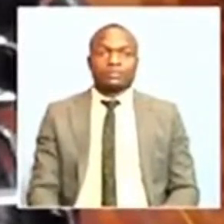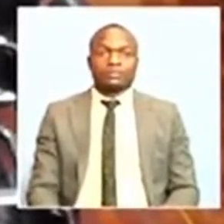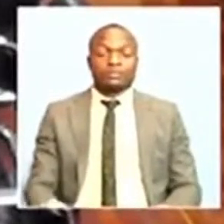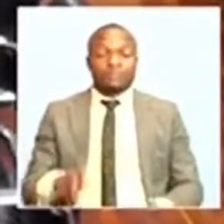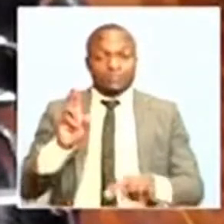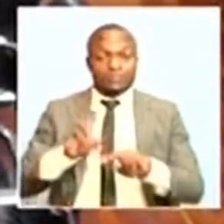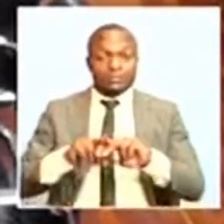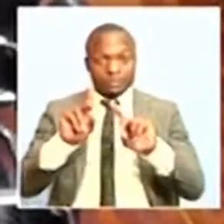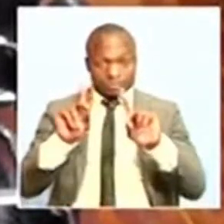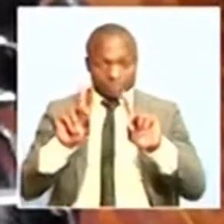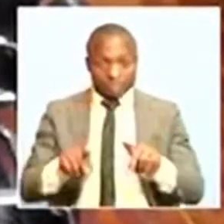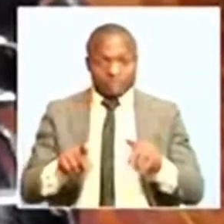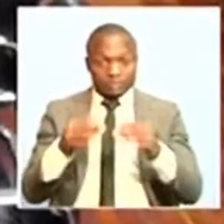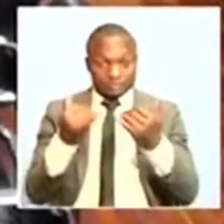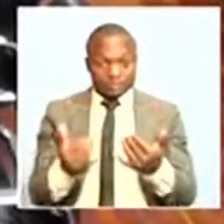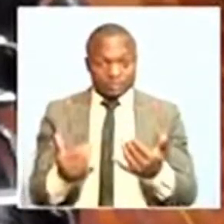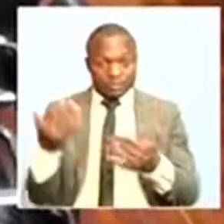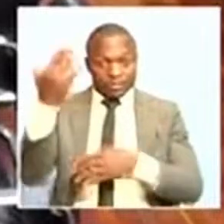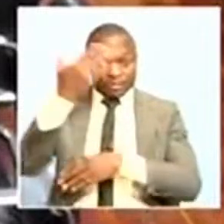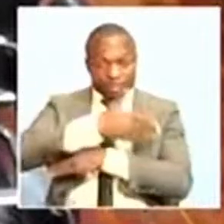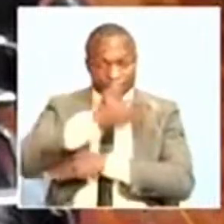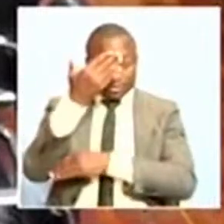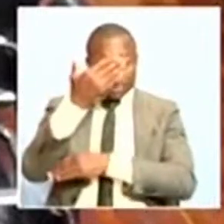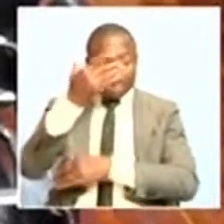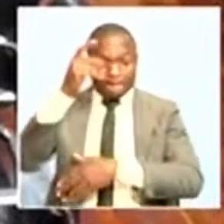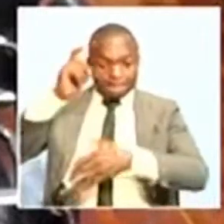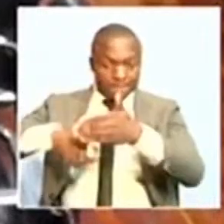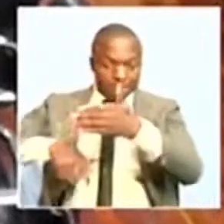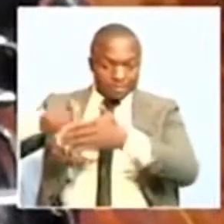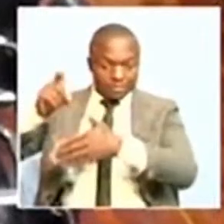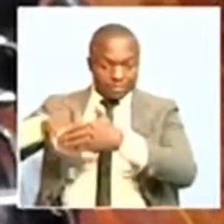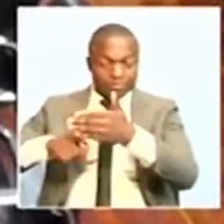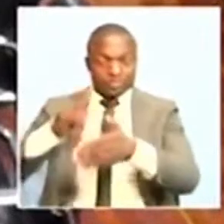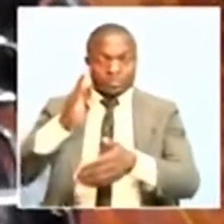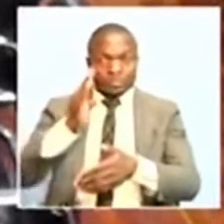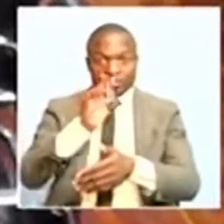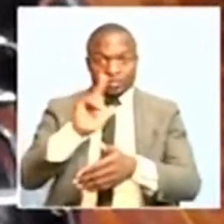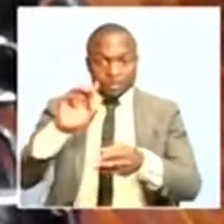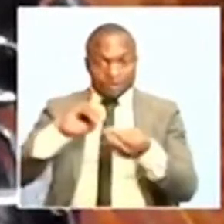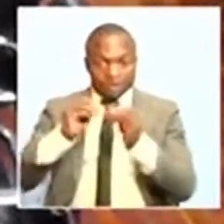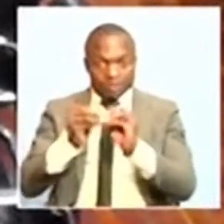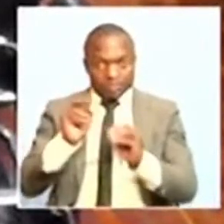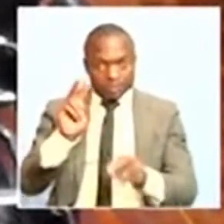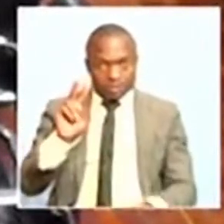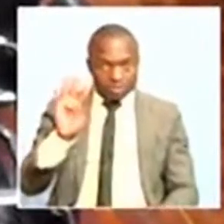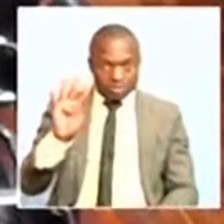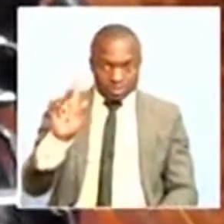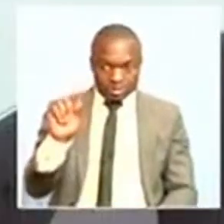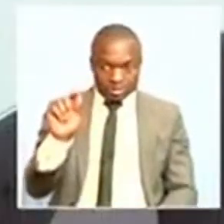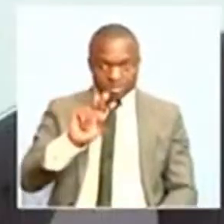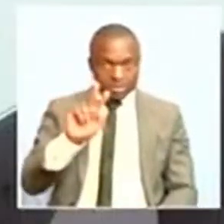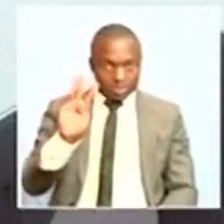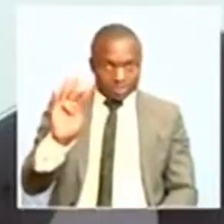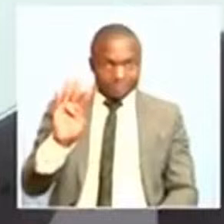Chair, we will now move to the Customs and Excise Bill number 24 of 2024.